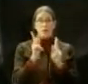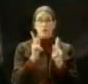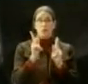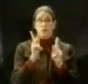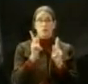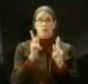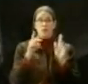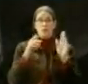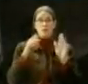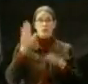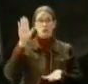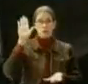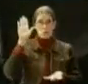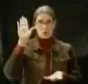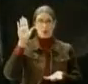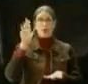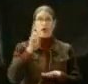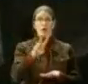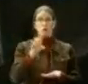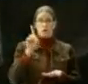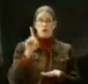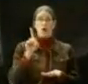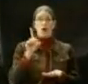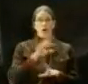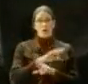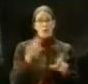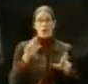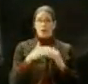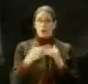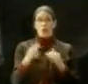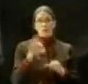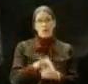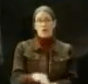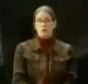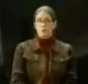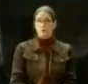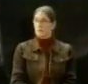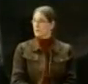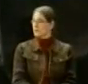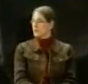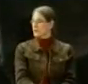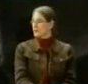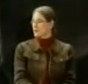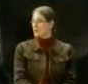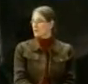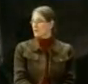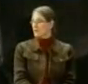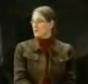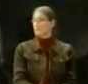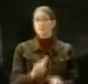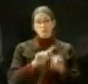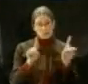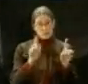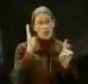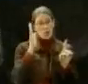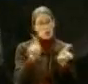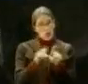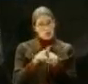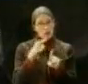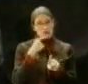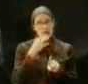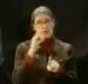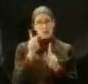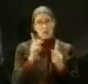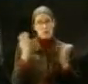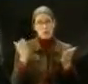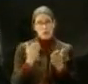be sworn in, I'll withdraw that motion. I'm ready to go on and vote. Let's go. But I would also say if there are those here